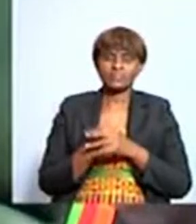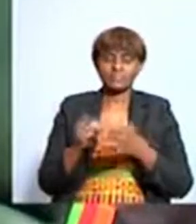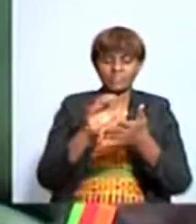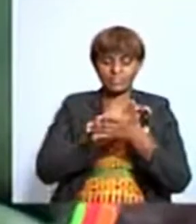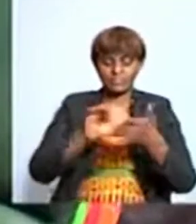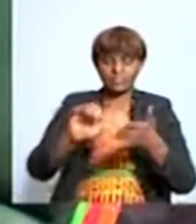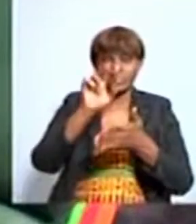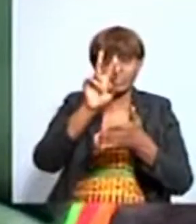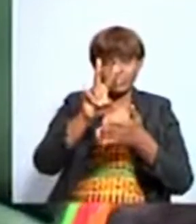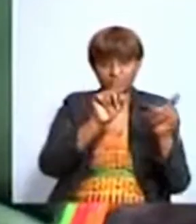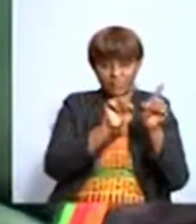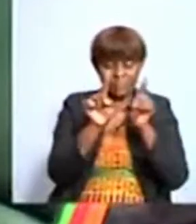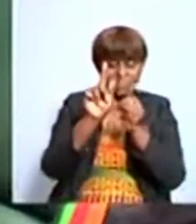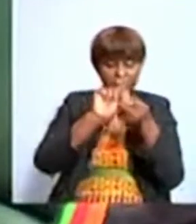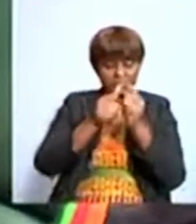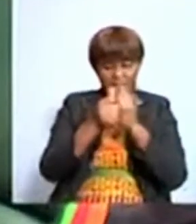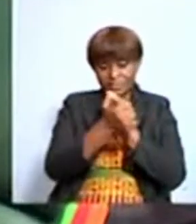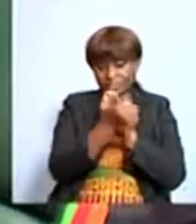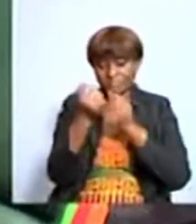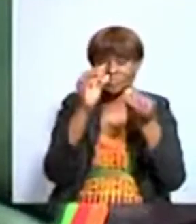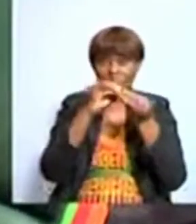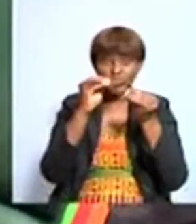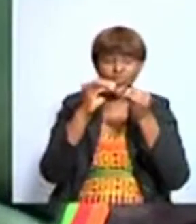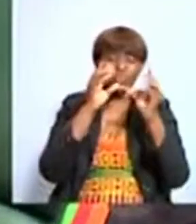Clause 2 as amended, any further debate?